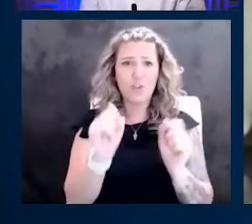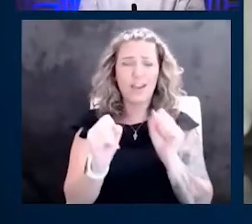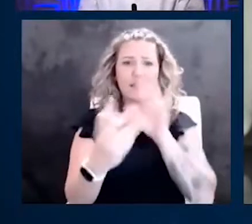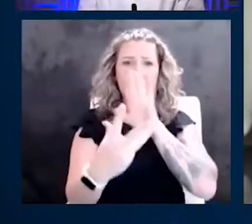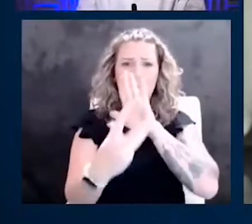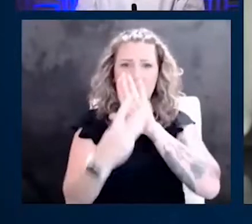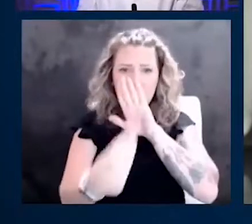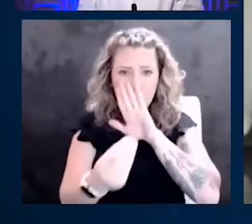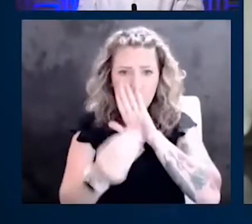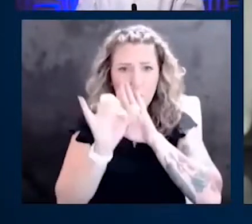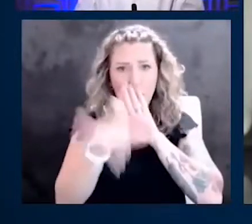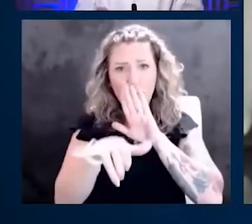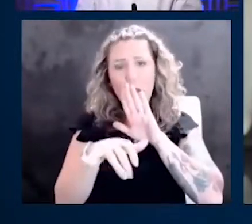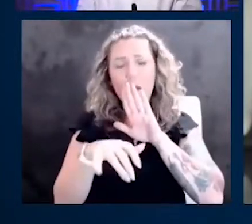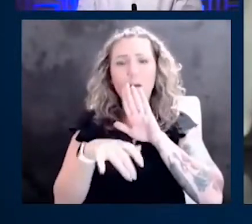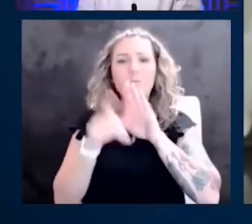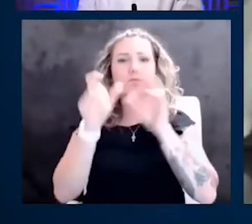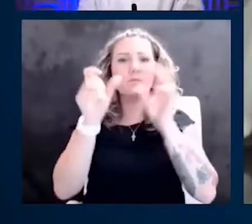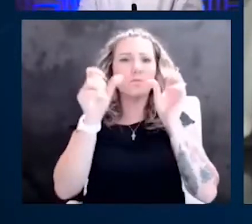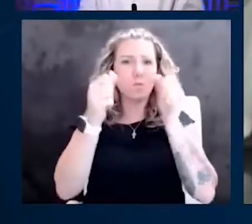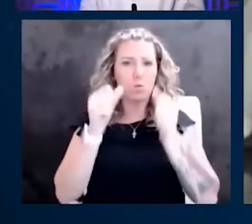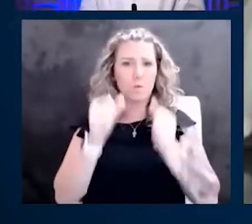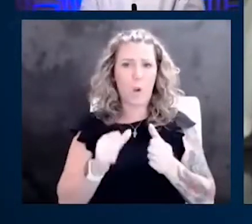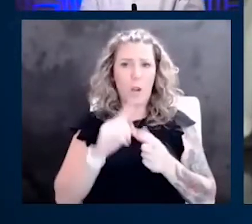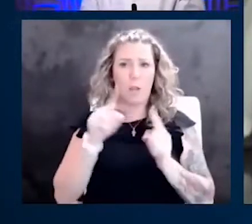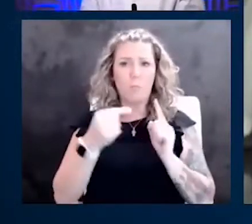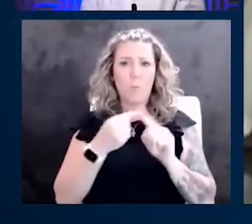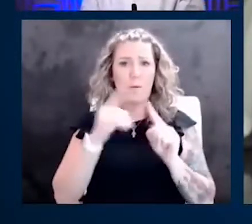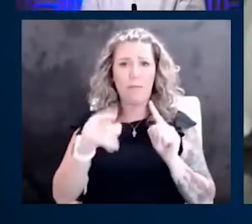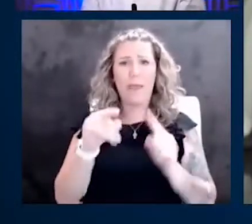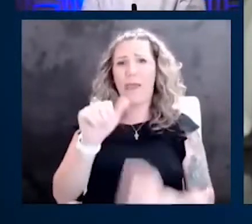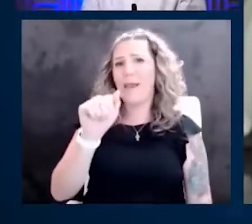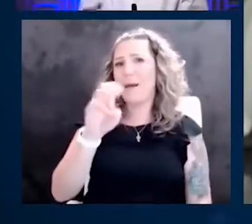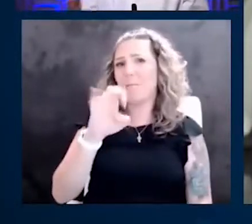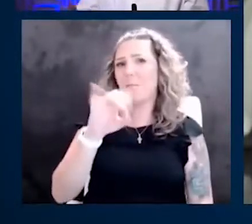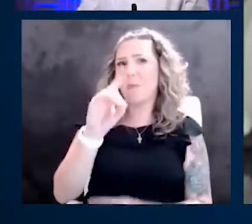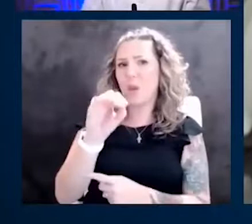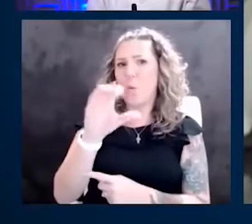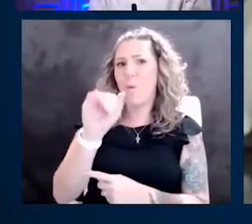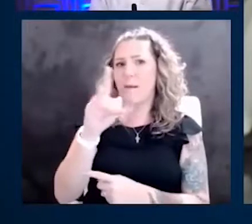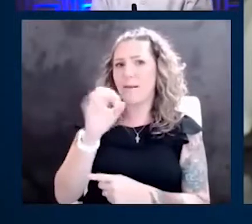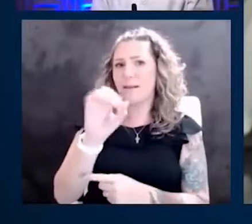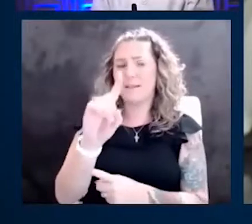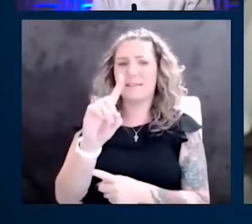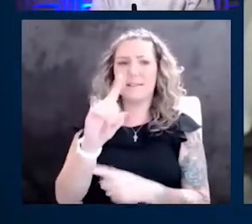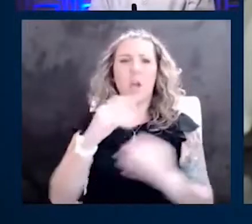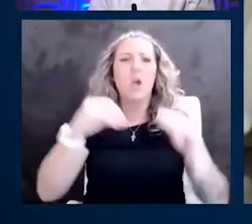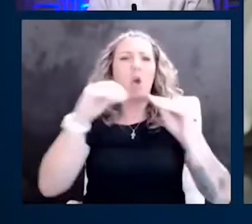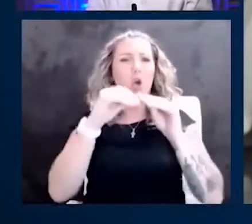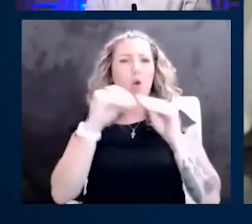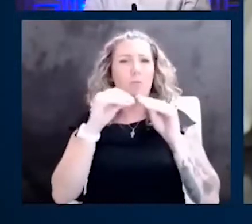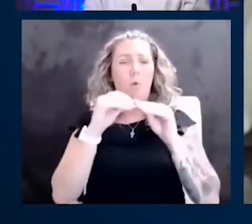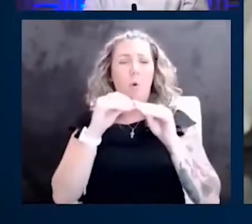the shape that when those amino acids really get together at the molecular level, what those are causing. And they have